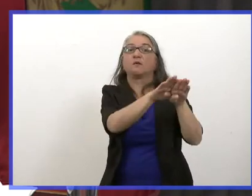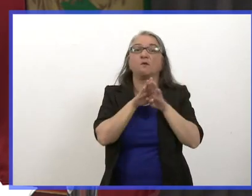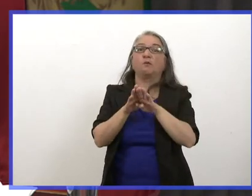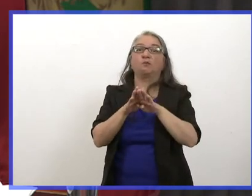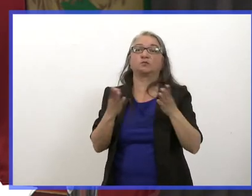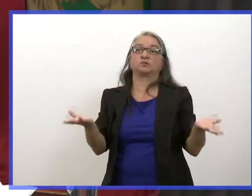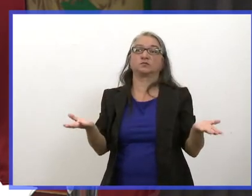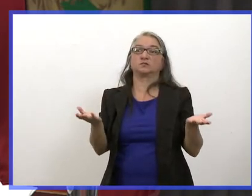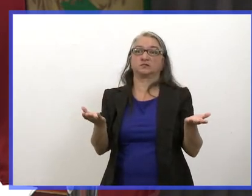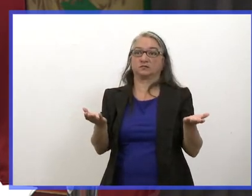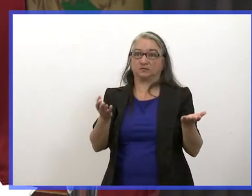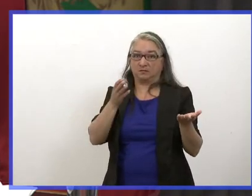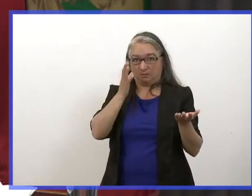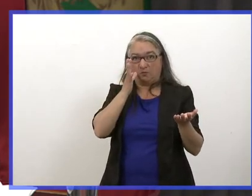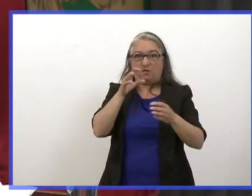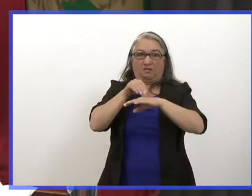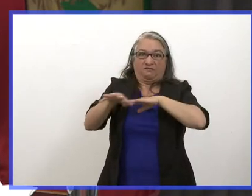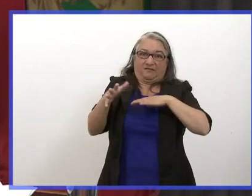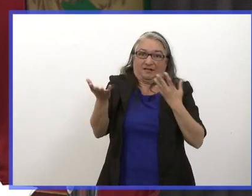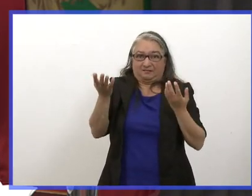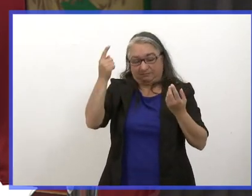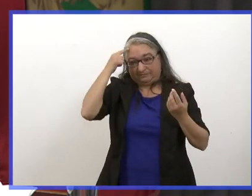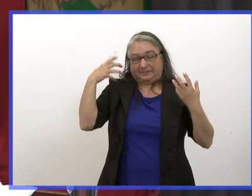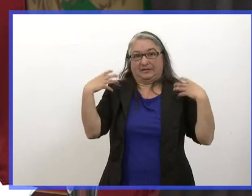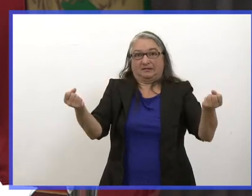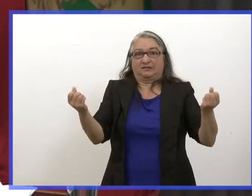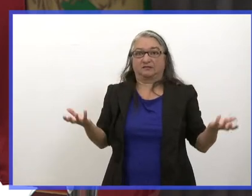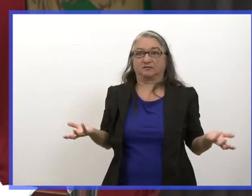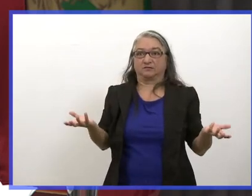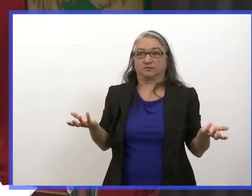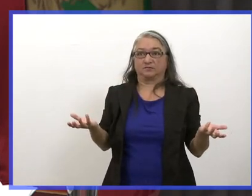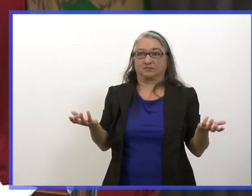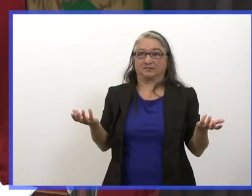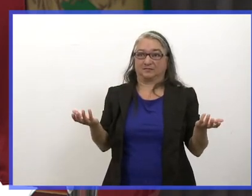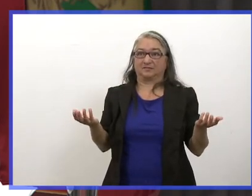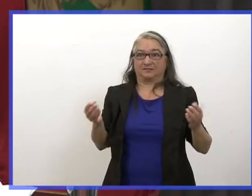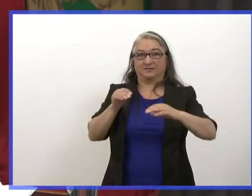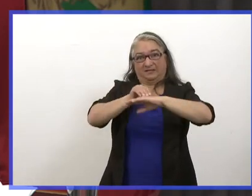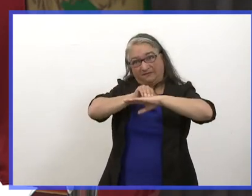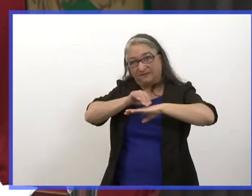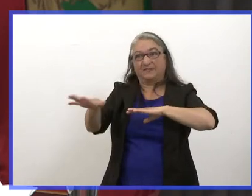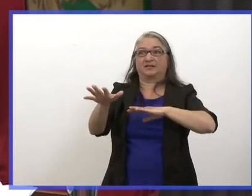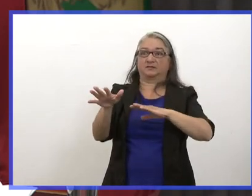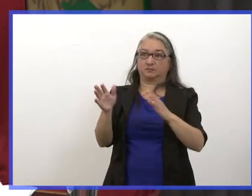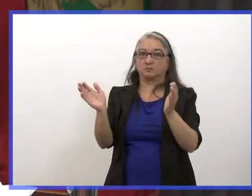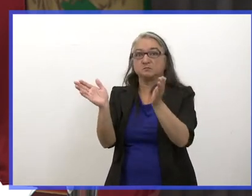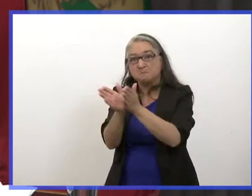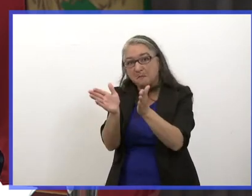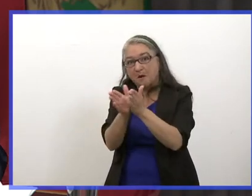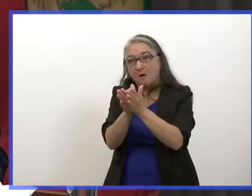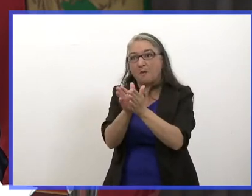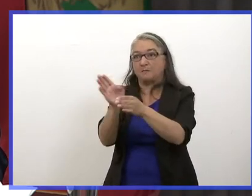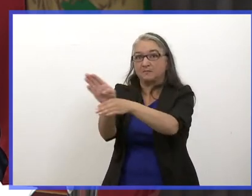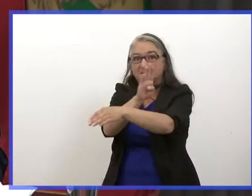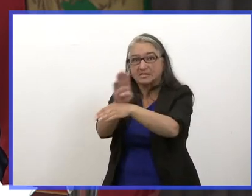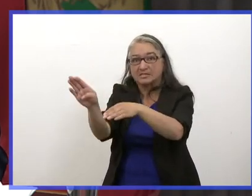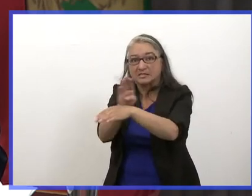Manitoba when you simply because there are a lot of cases in Quebec or in